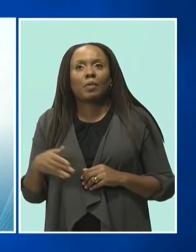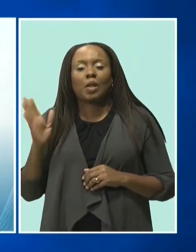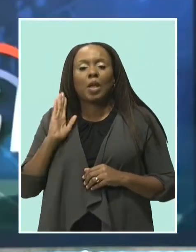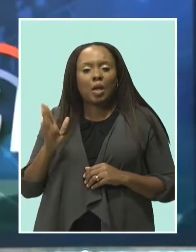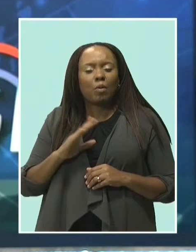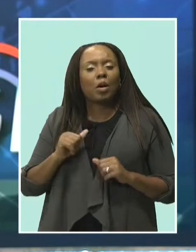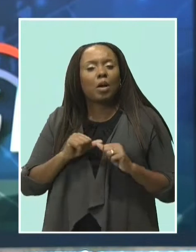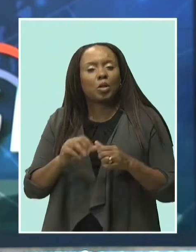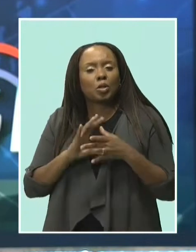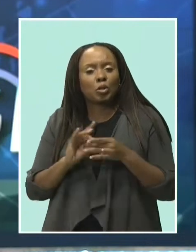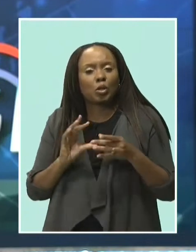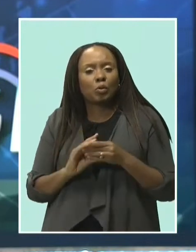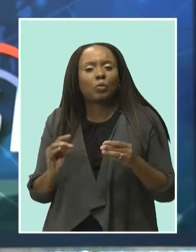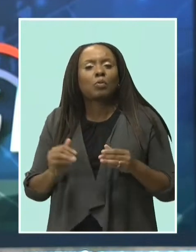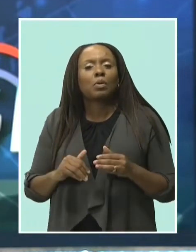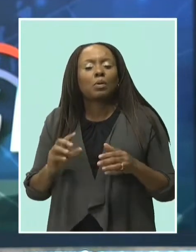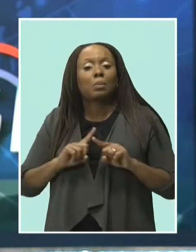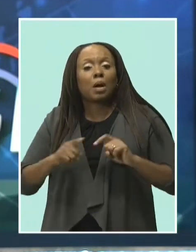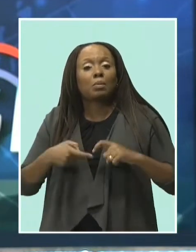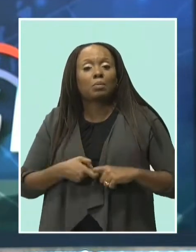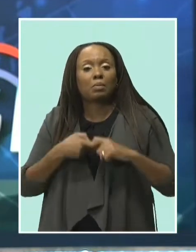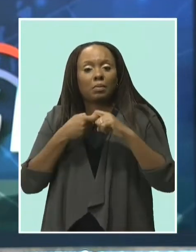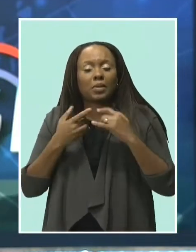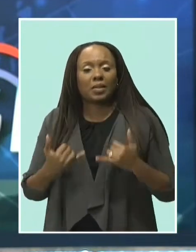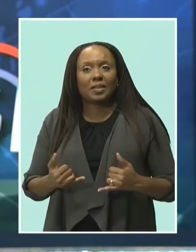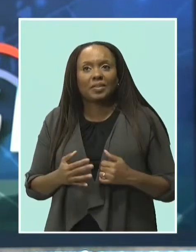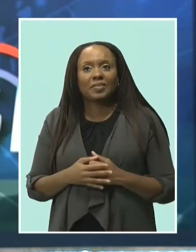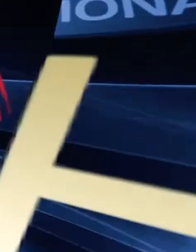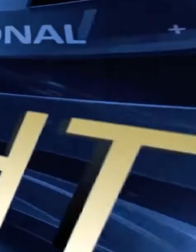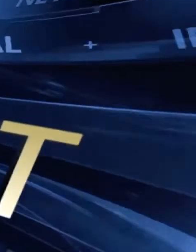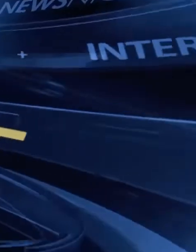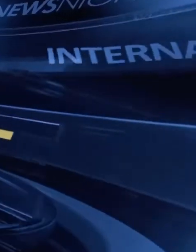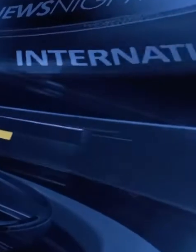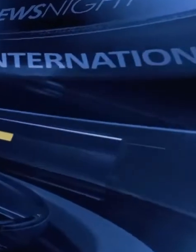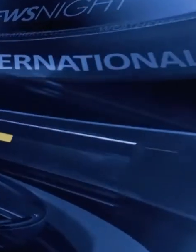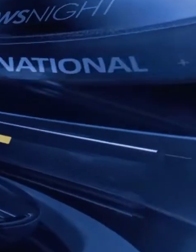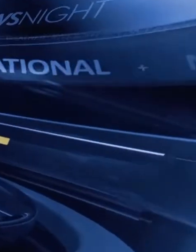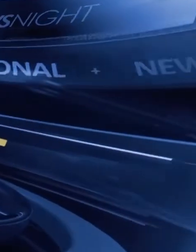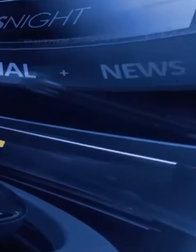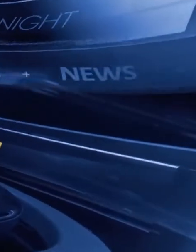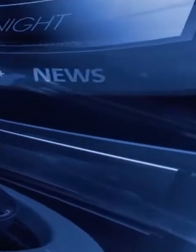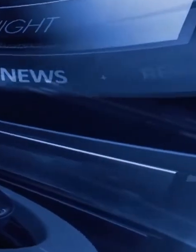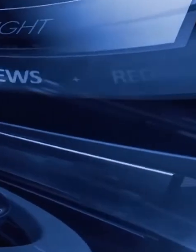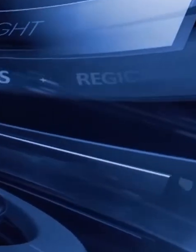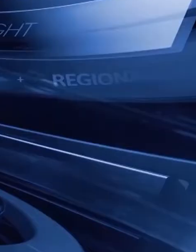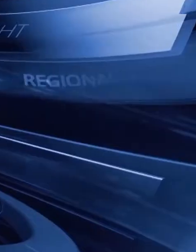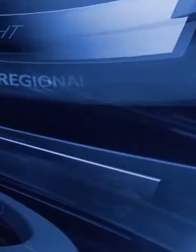them. Coming up, a wish for digital access for all in Barbados.